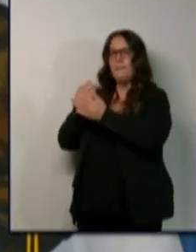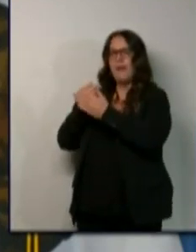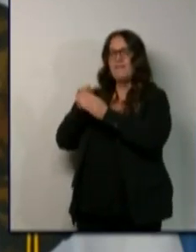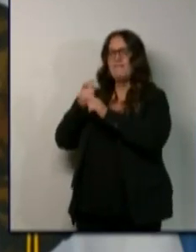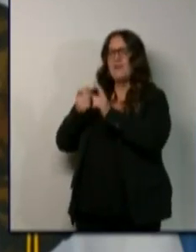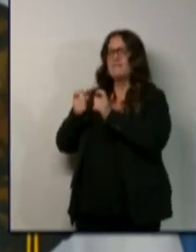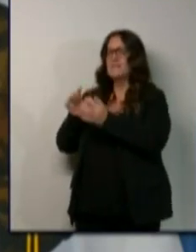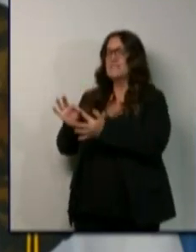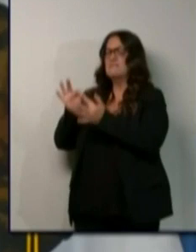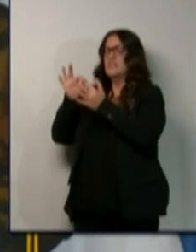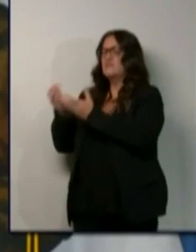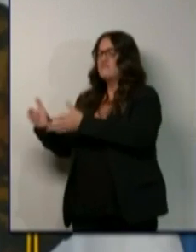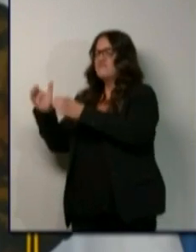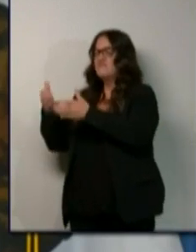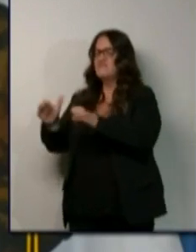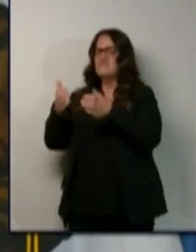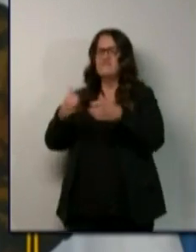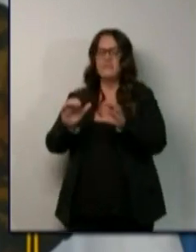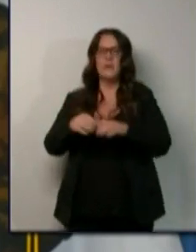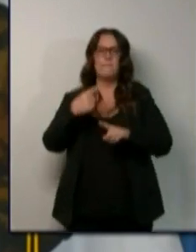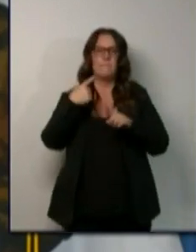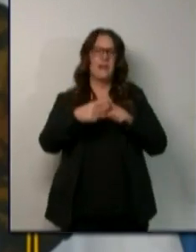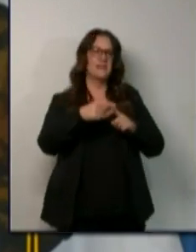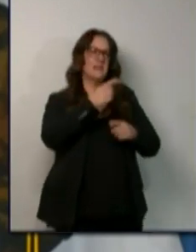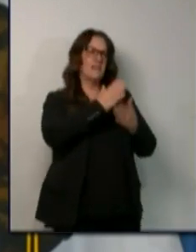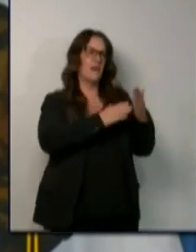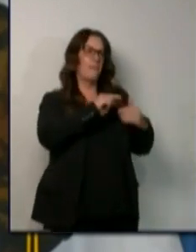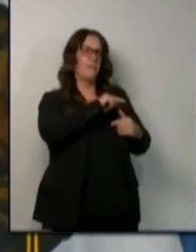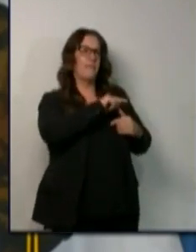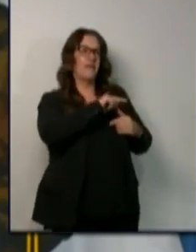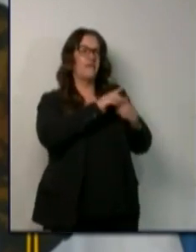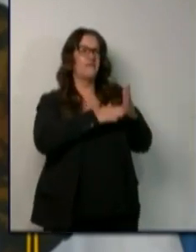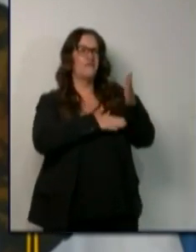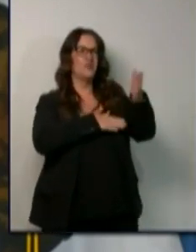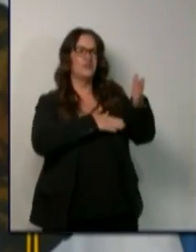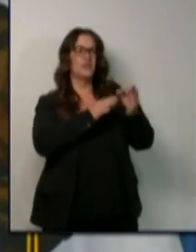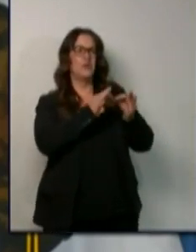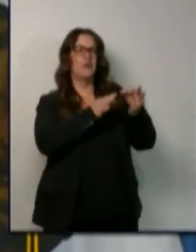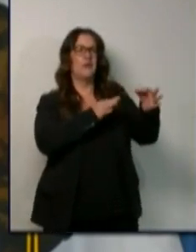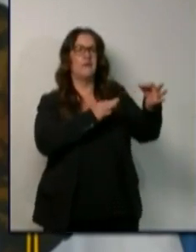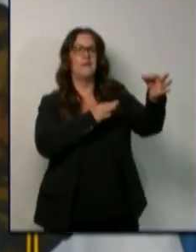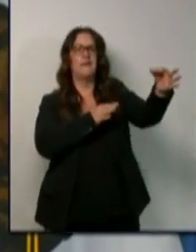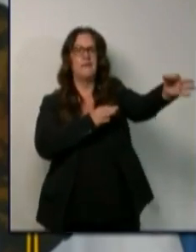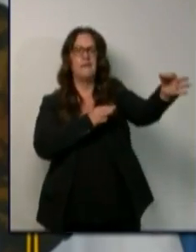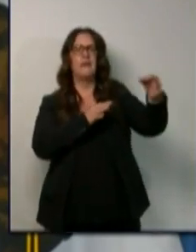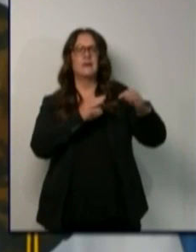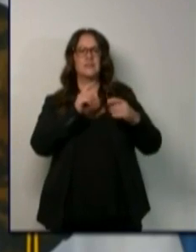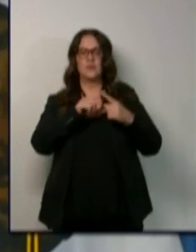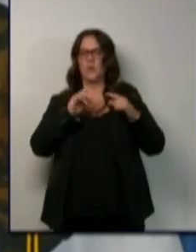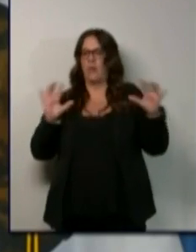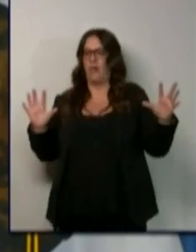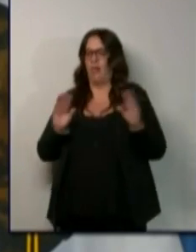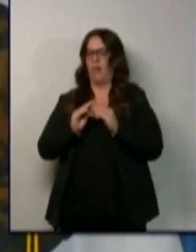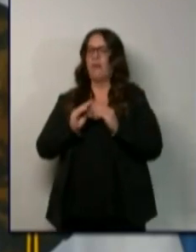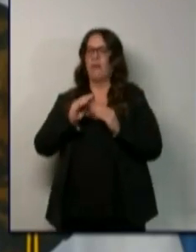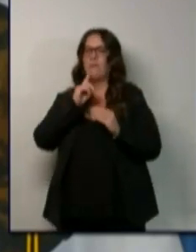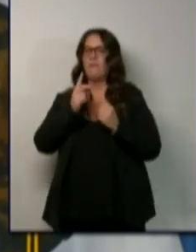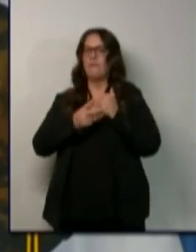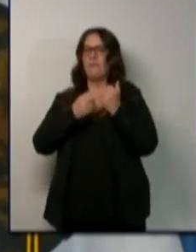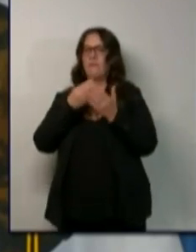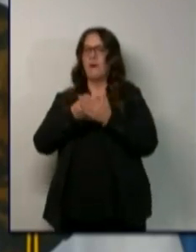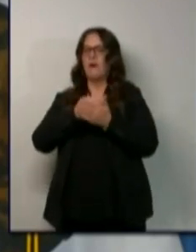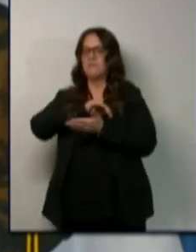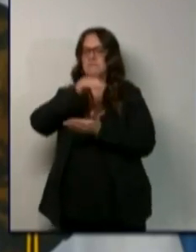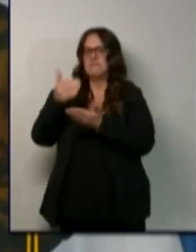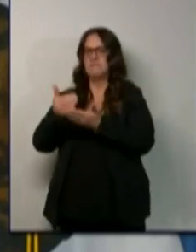some of the deferrals into new fiscal years that were done in the past. And I made an oblique comment. I said, I'm